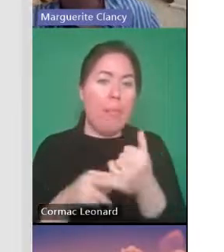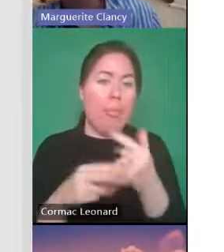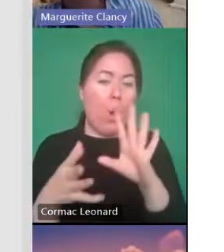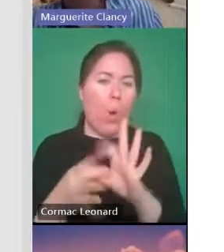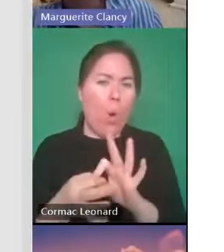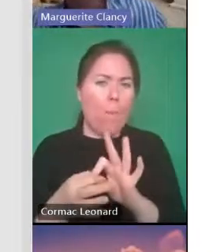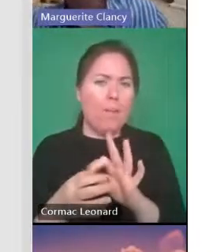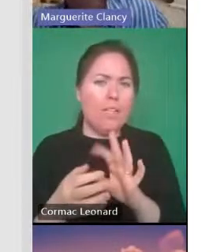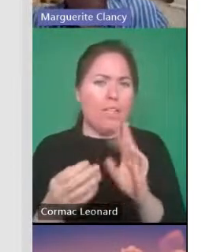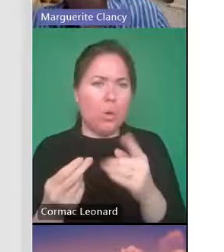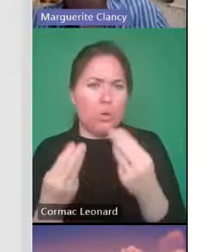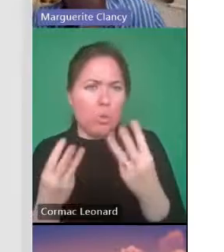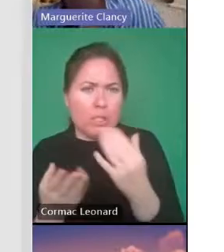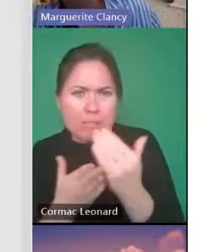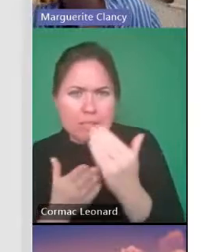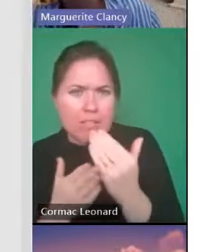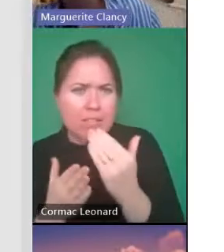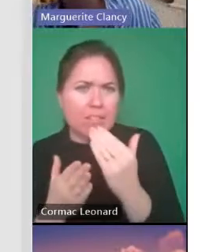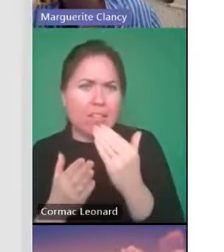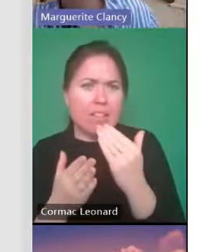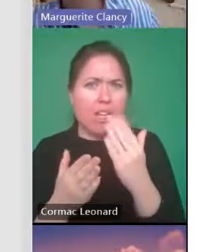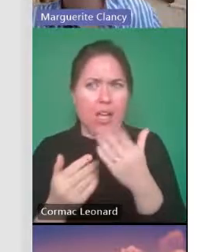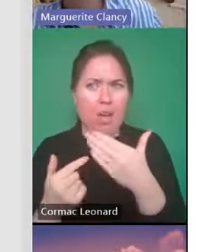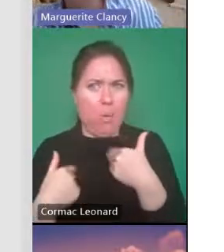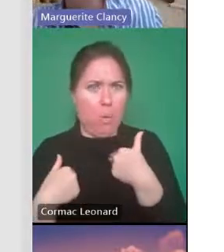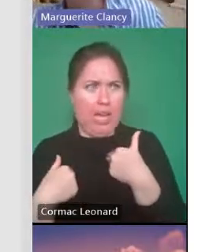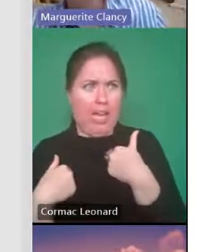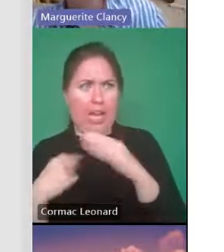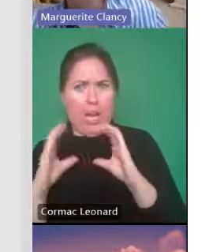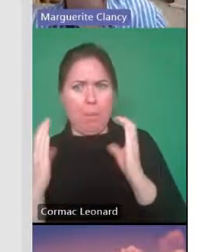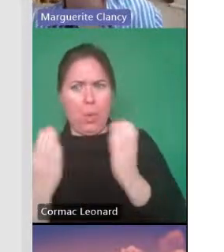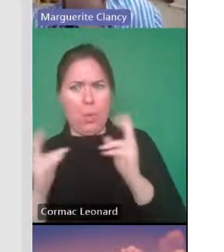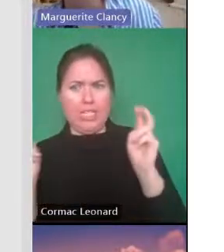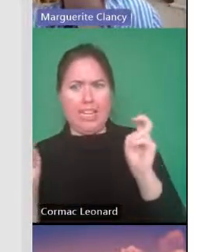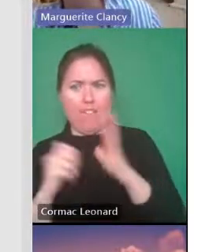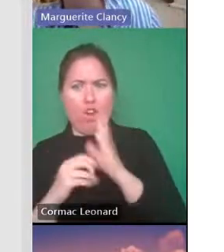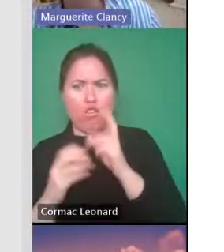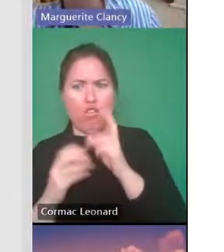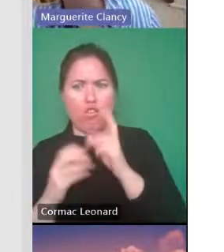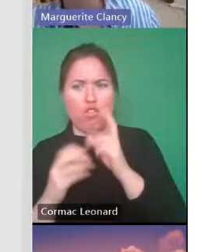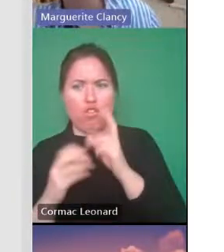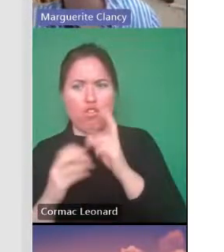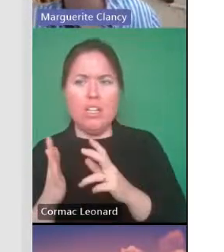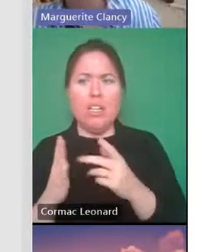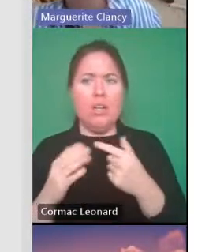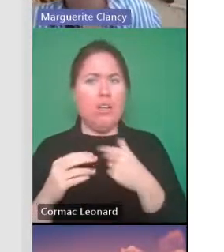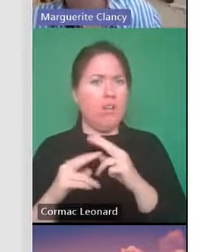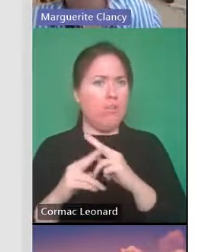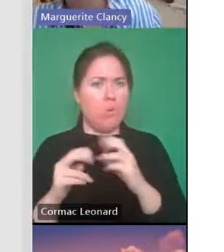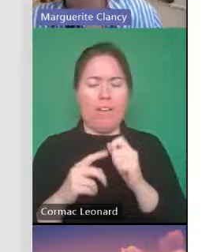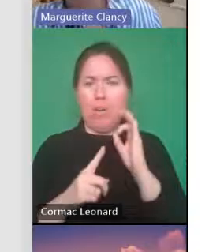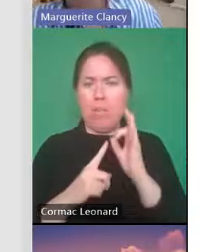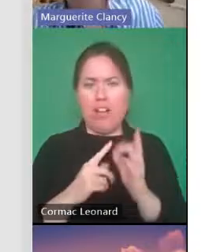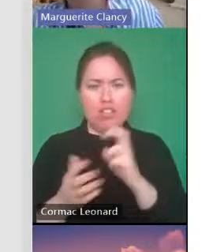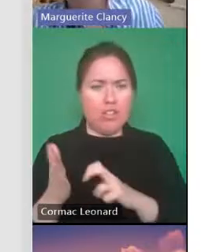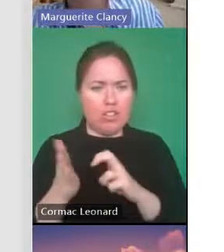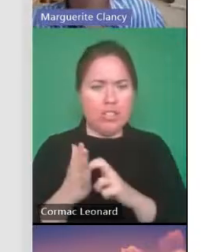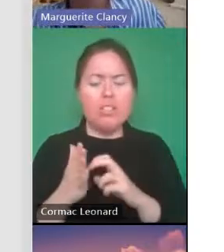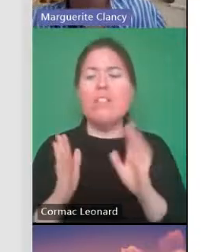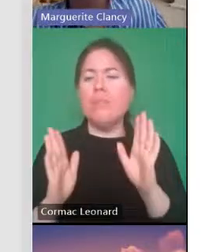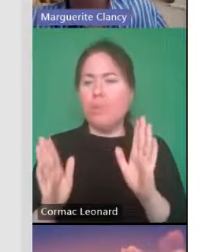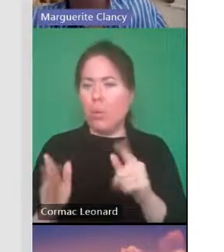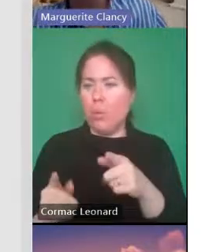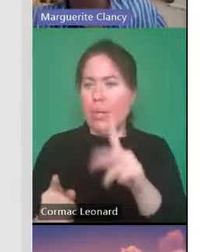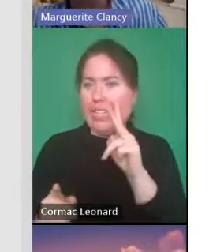get clarity if we would classify this community in terms of registration and we would not have a professional registration? Yeah, we would 100%